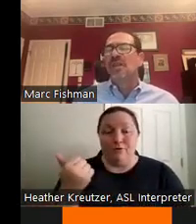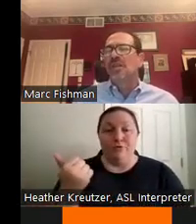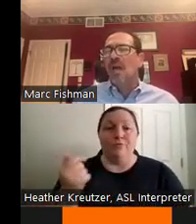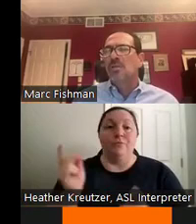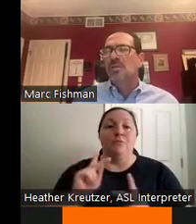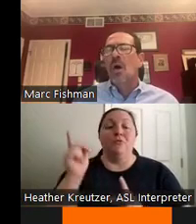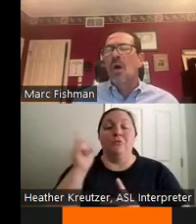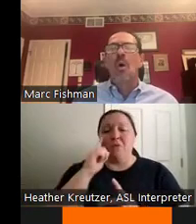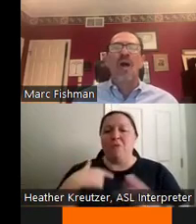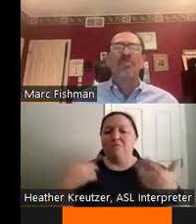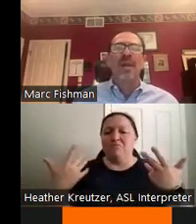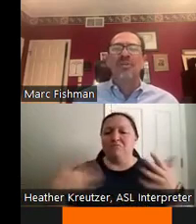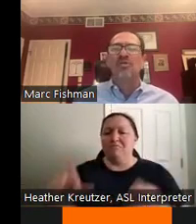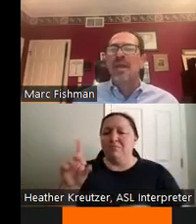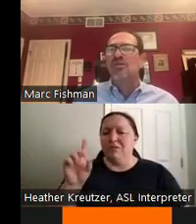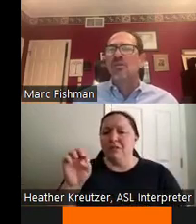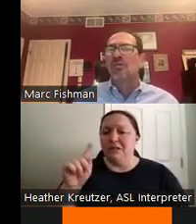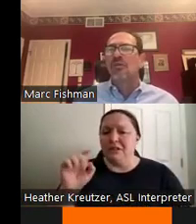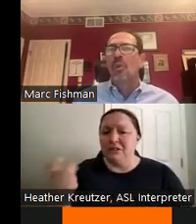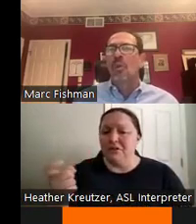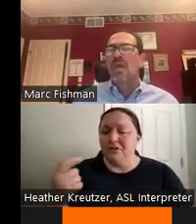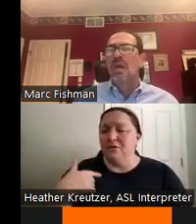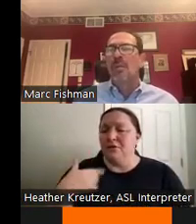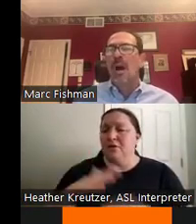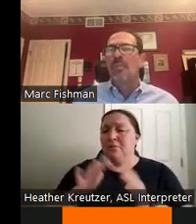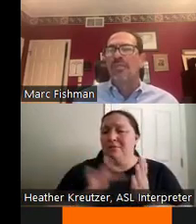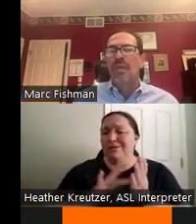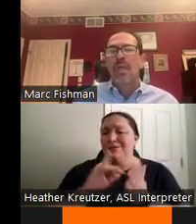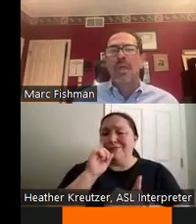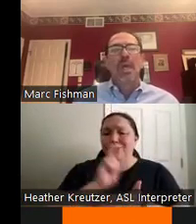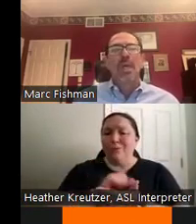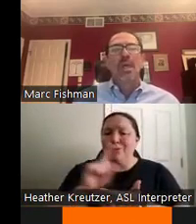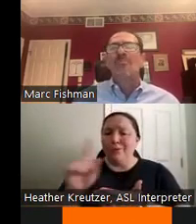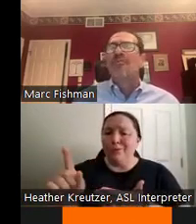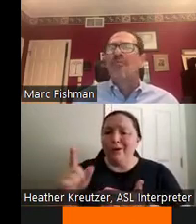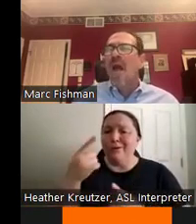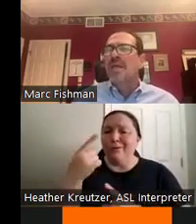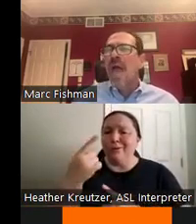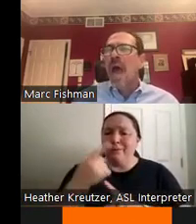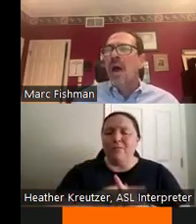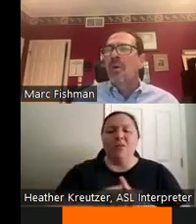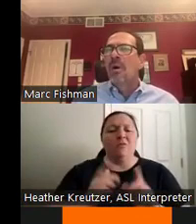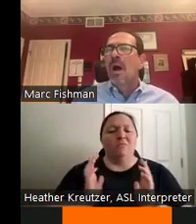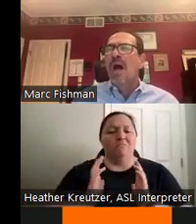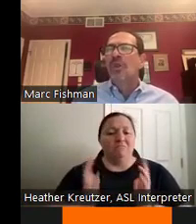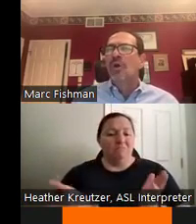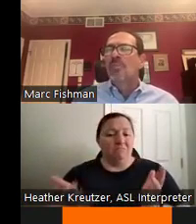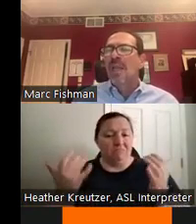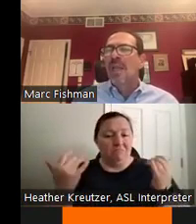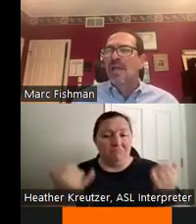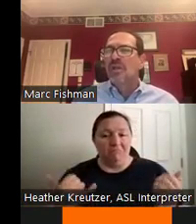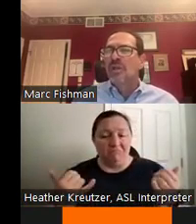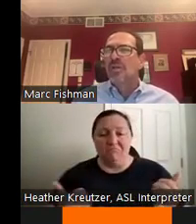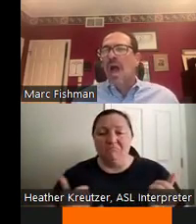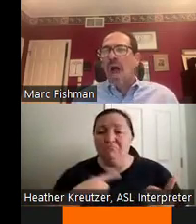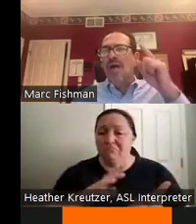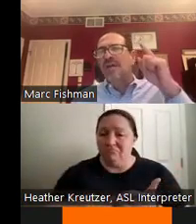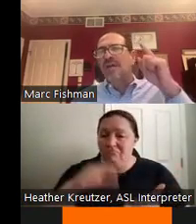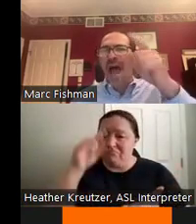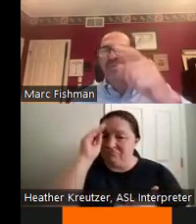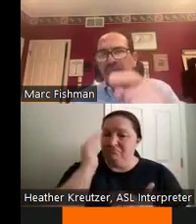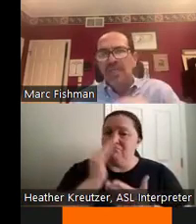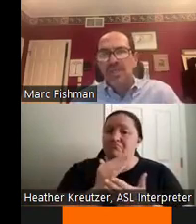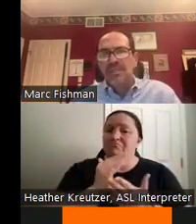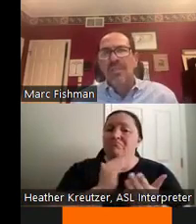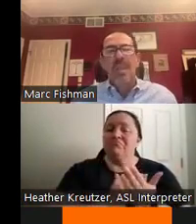oh, I've detoxed. Oh, I've been on this medicine for a week, a month. I'm fine now. I've learned my lesson.